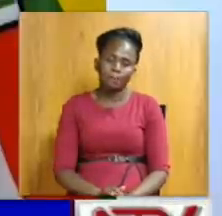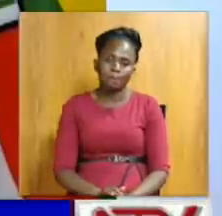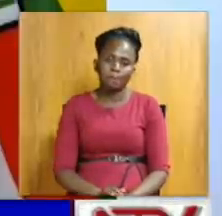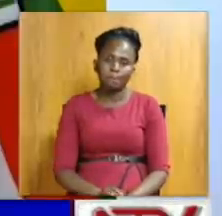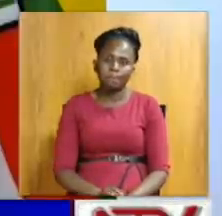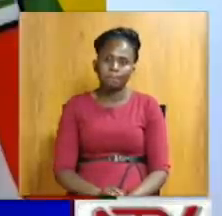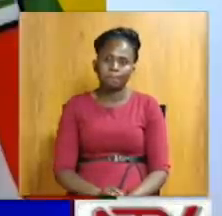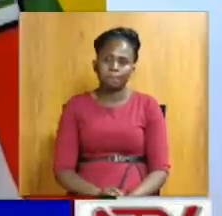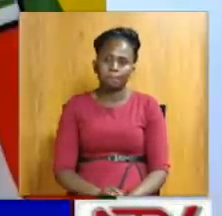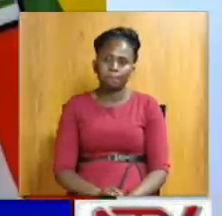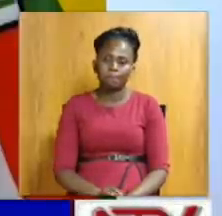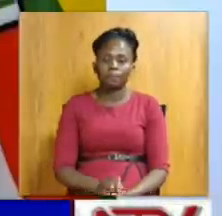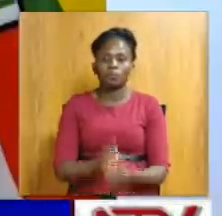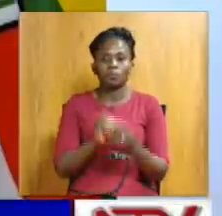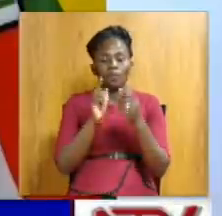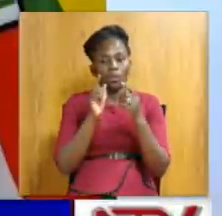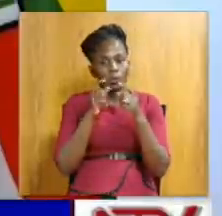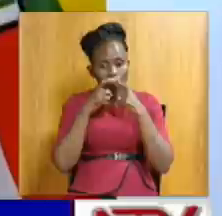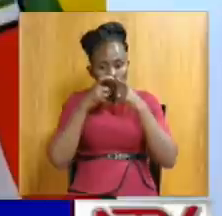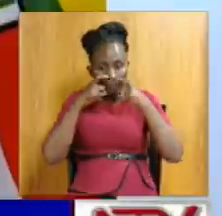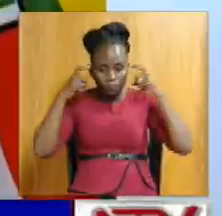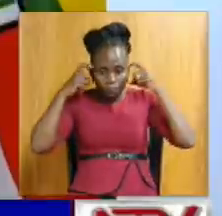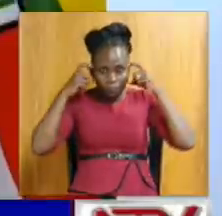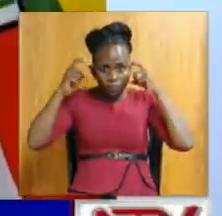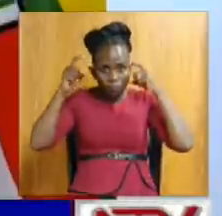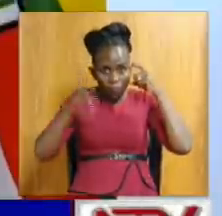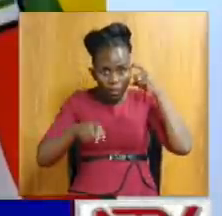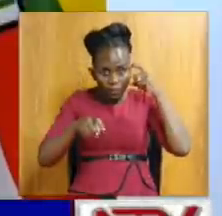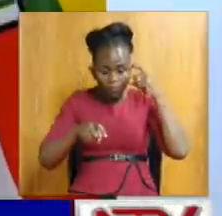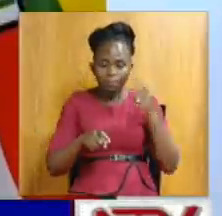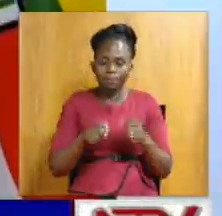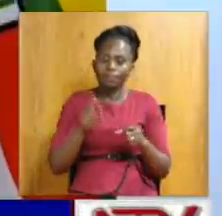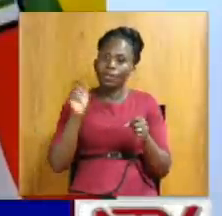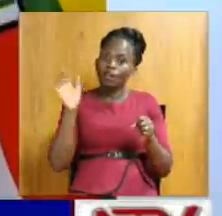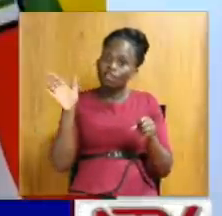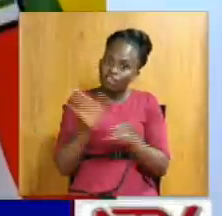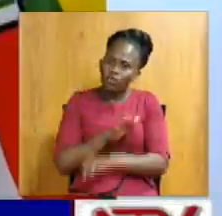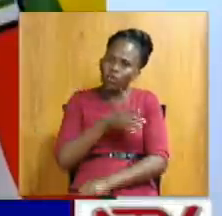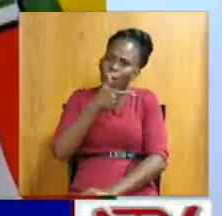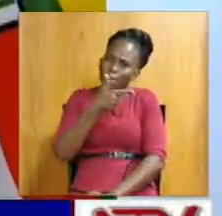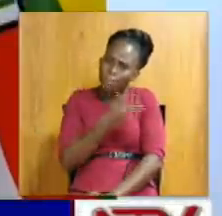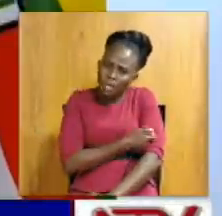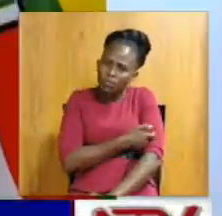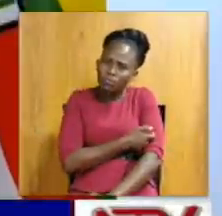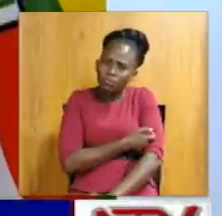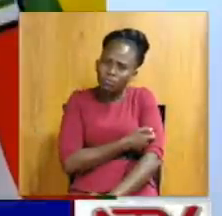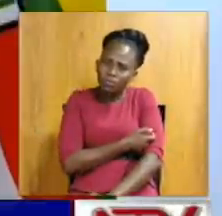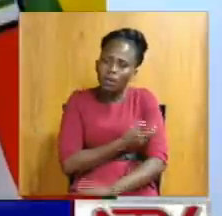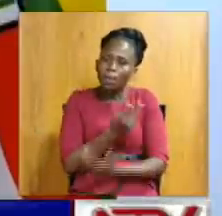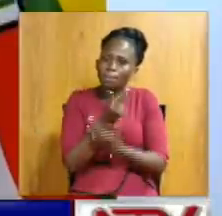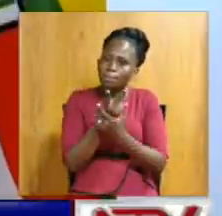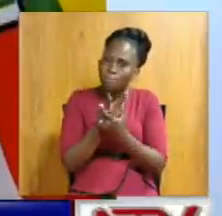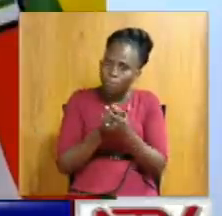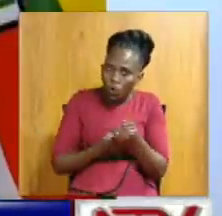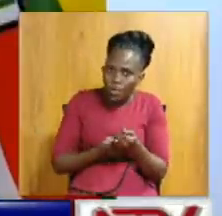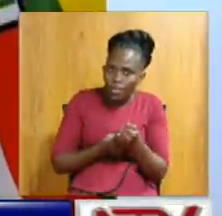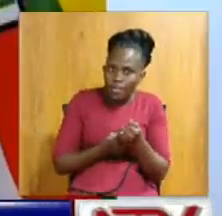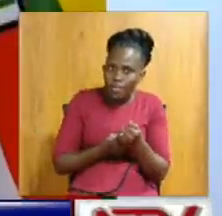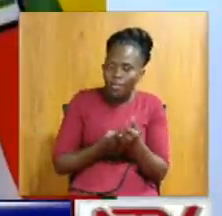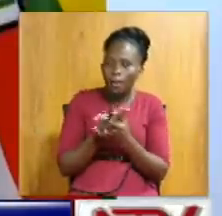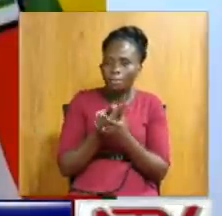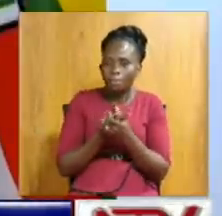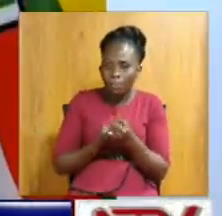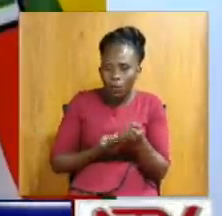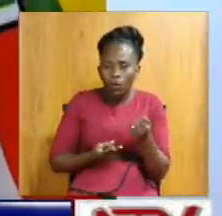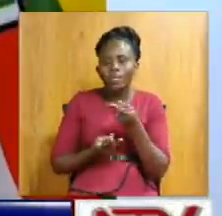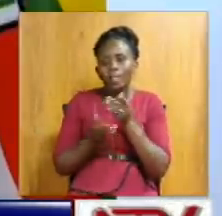But such as wearing of the masks, full vaccination by both the crew of the